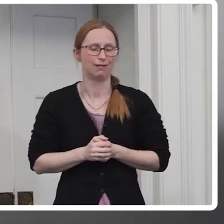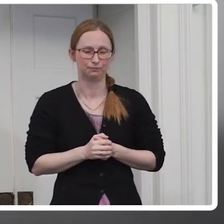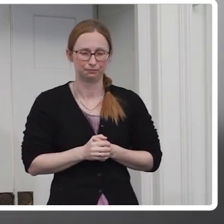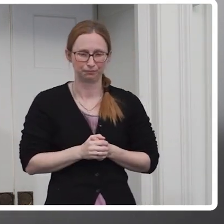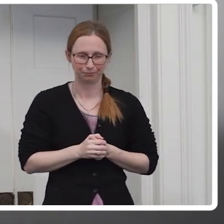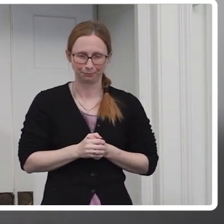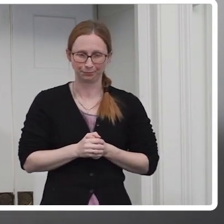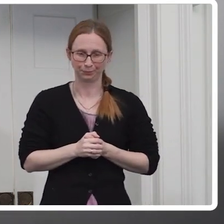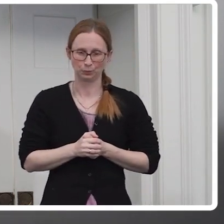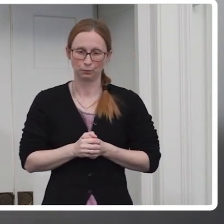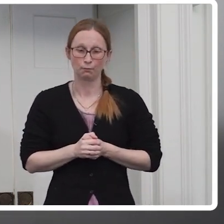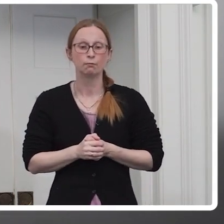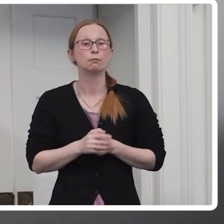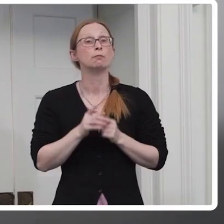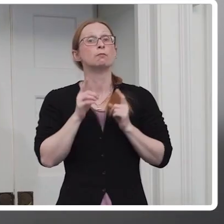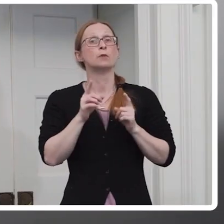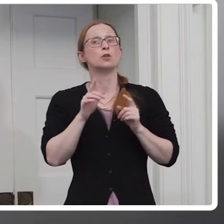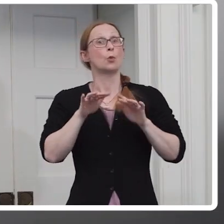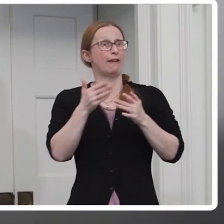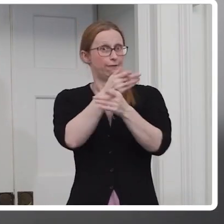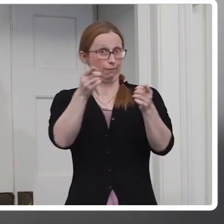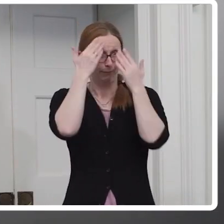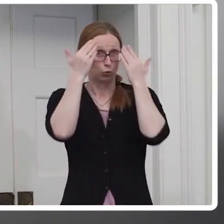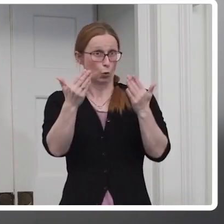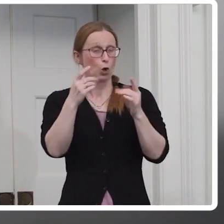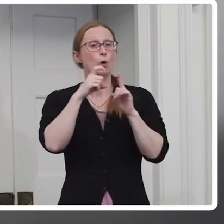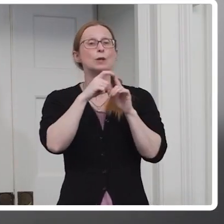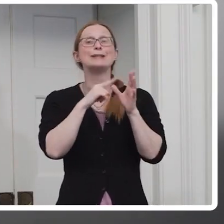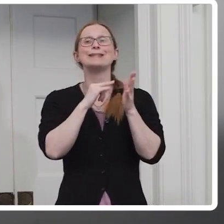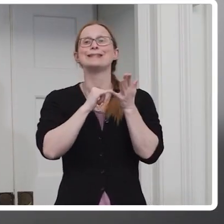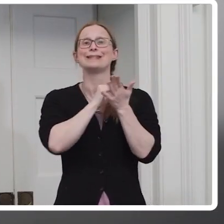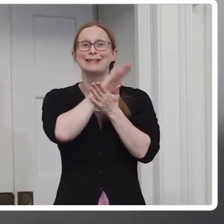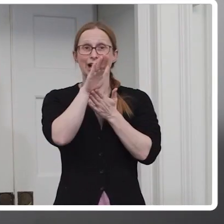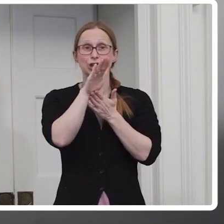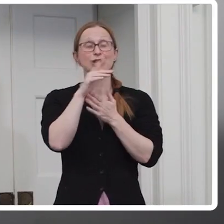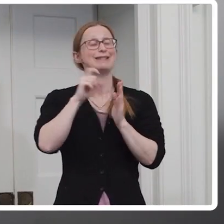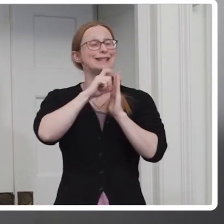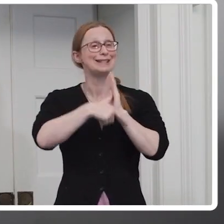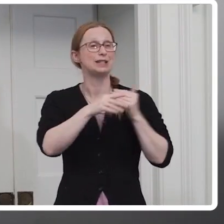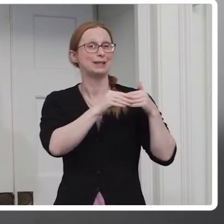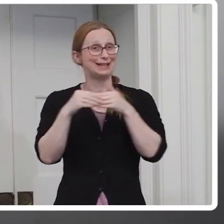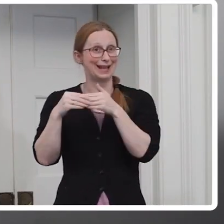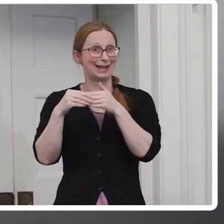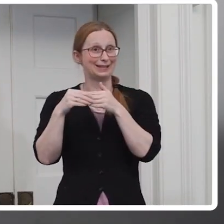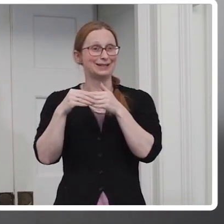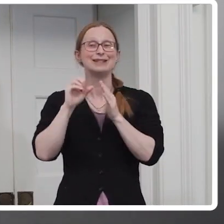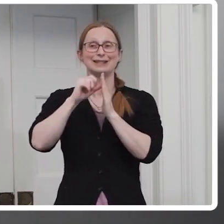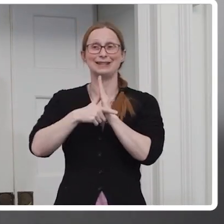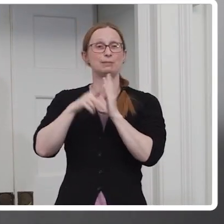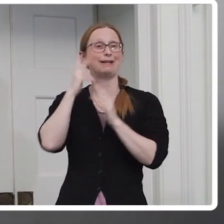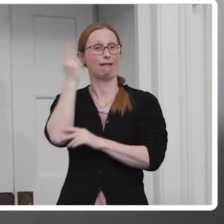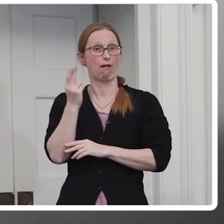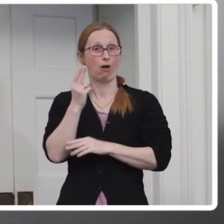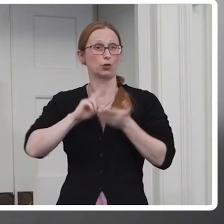later. So for those of you who may not know us, DASH is a disability-led visual